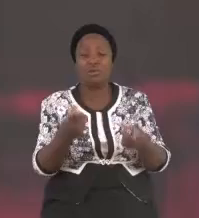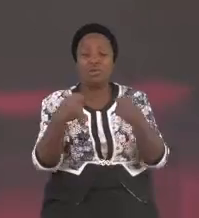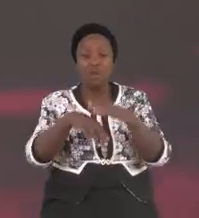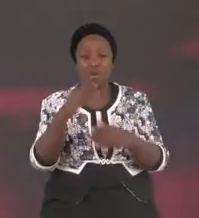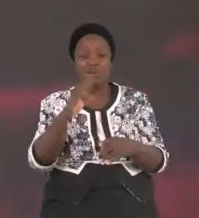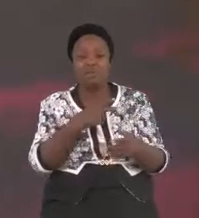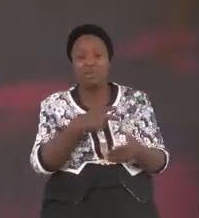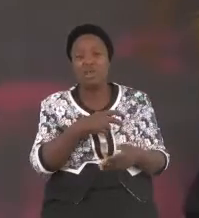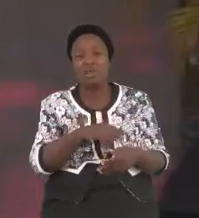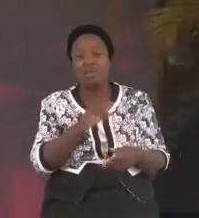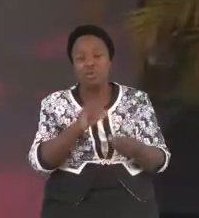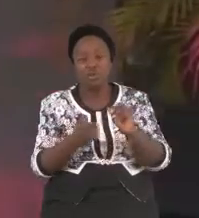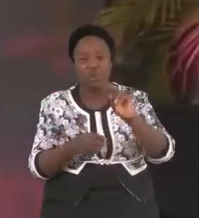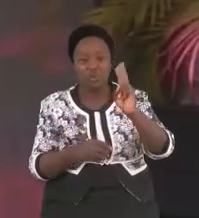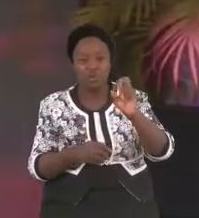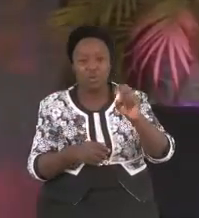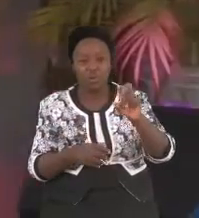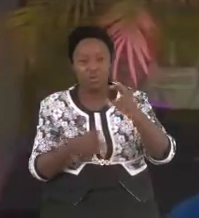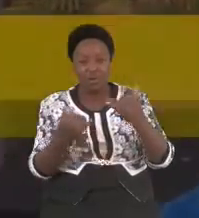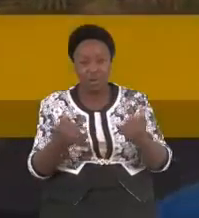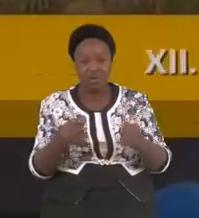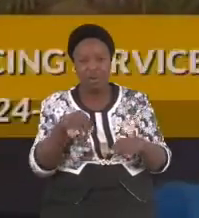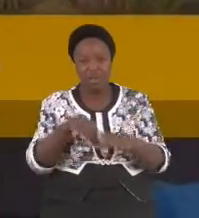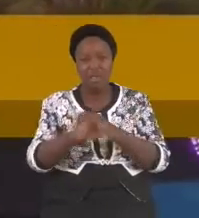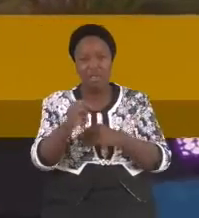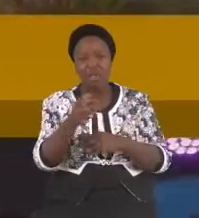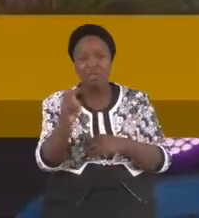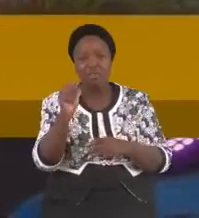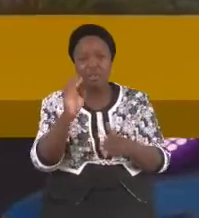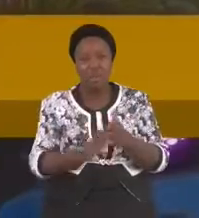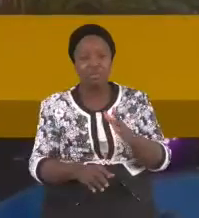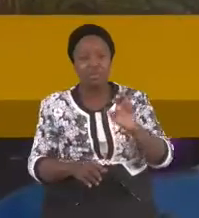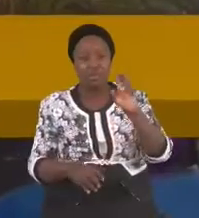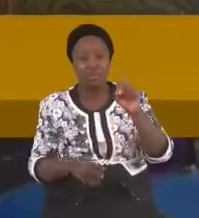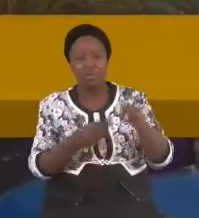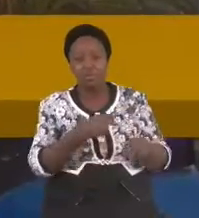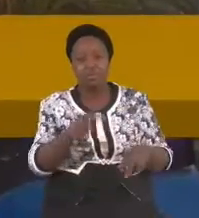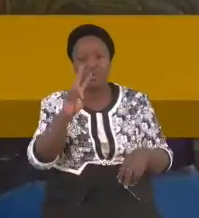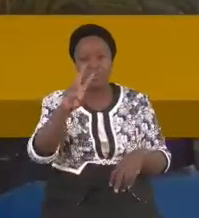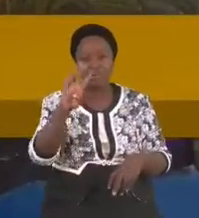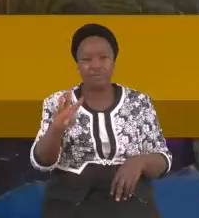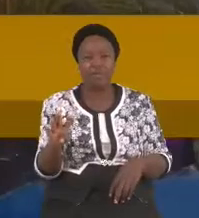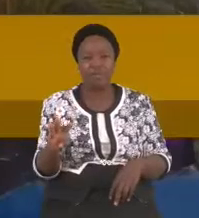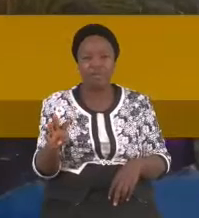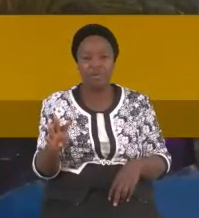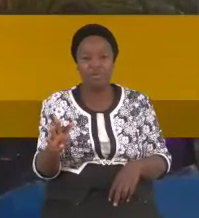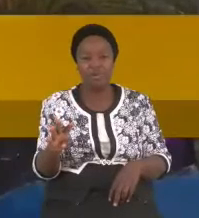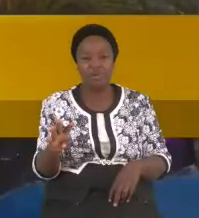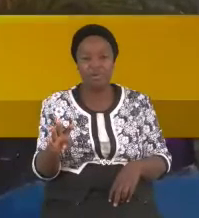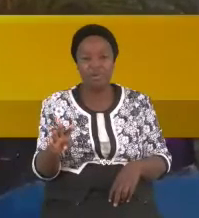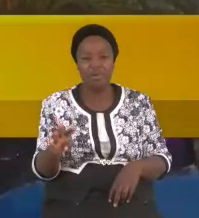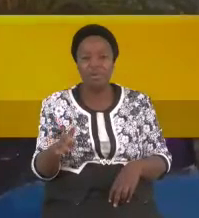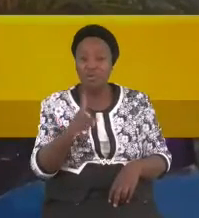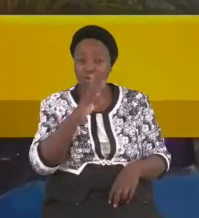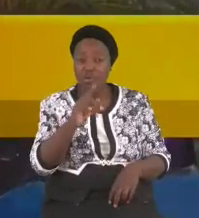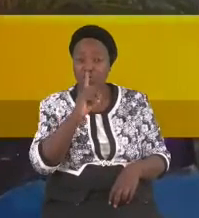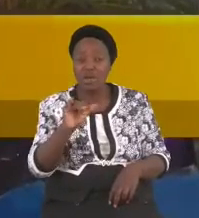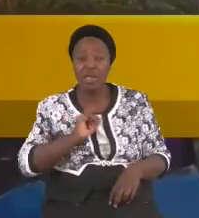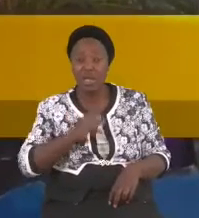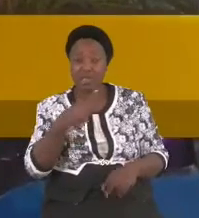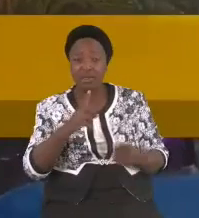chapter 12 24 john chapter 12 verse 24 very deliberately i say unto